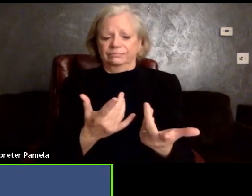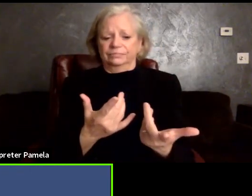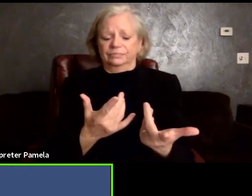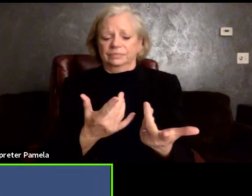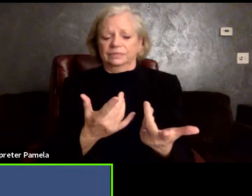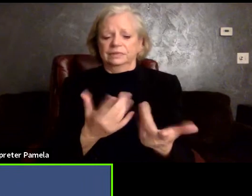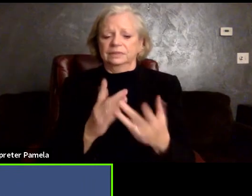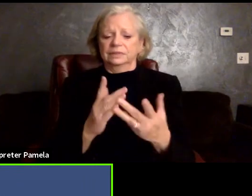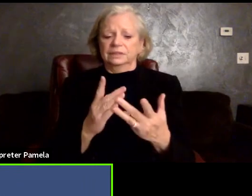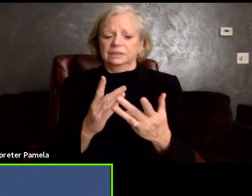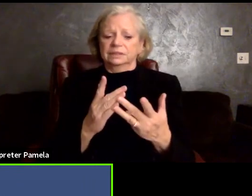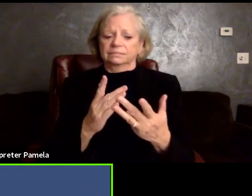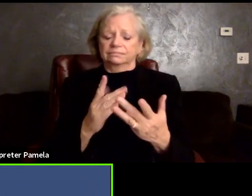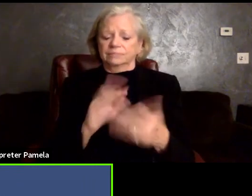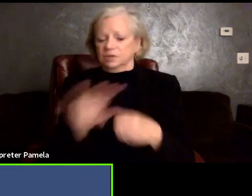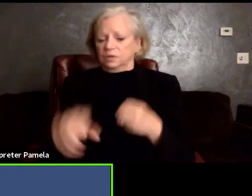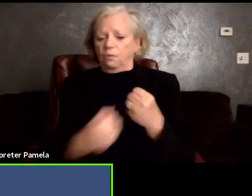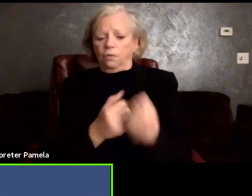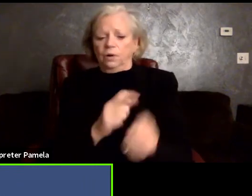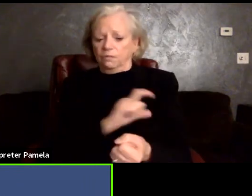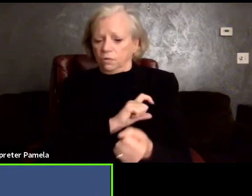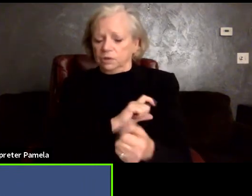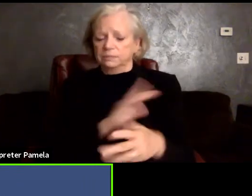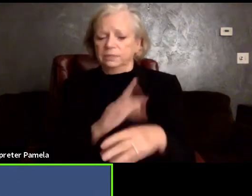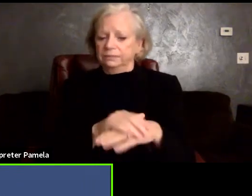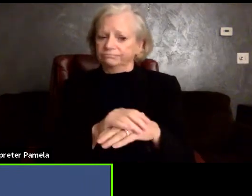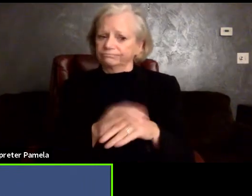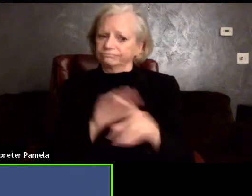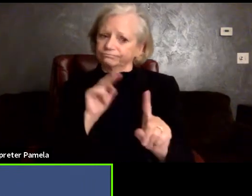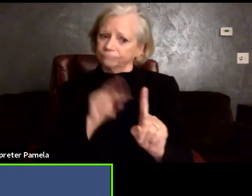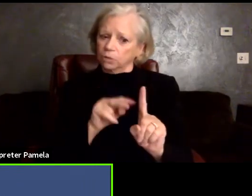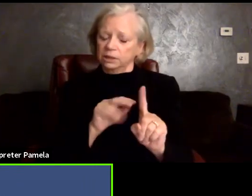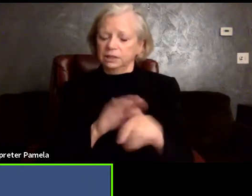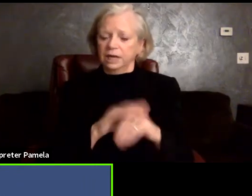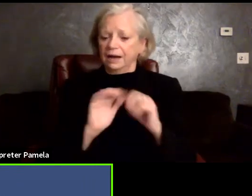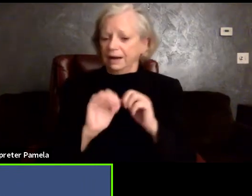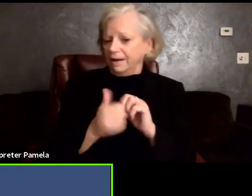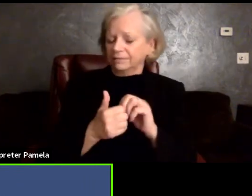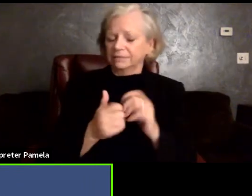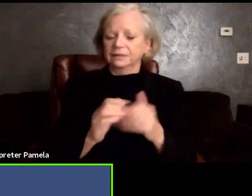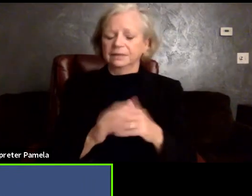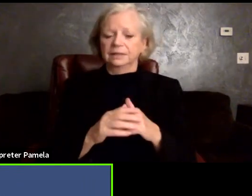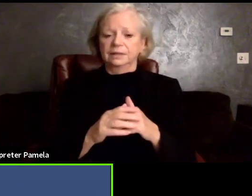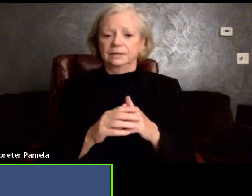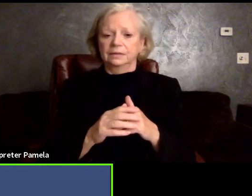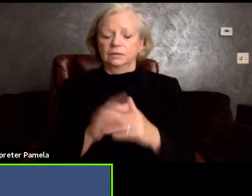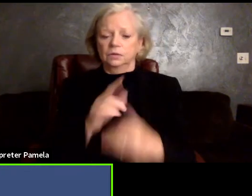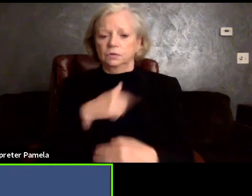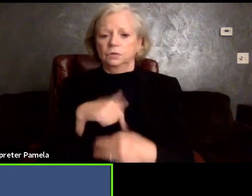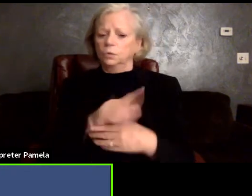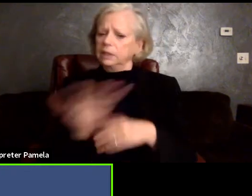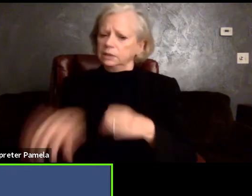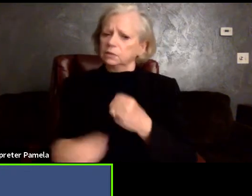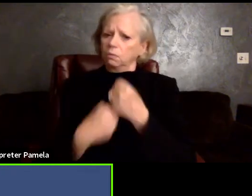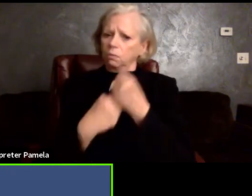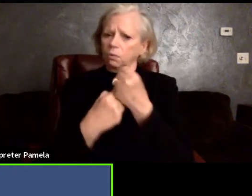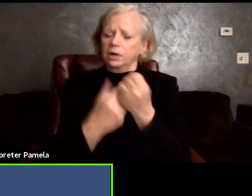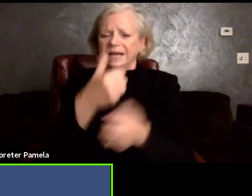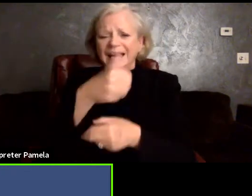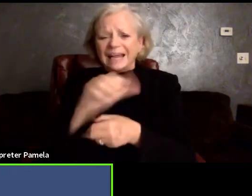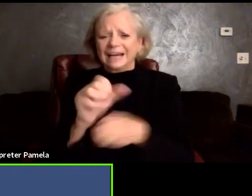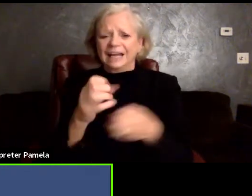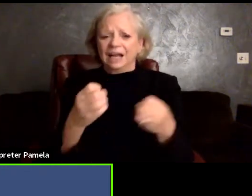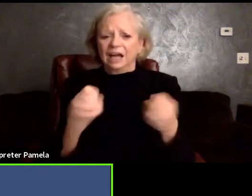And then there's a few other issues, which is I think that we certainly really support any effort to